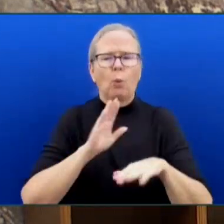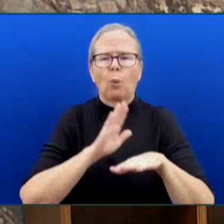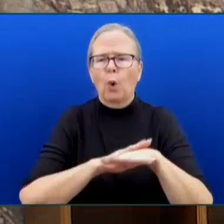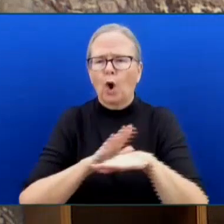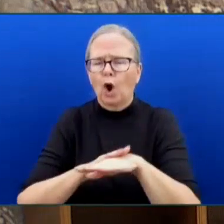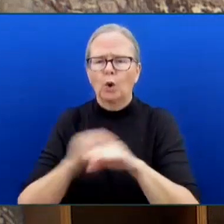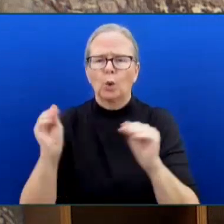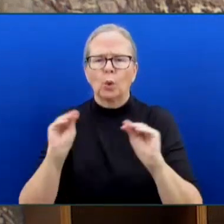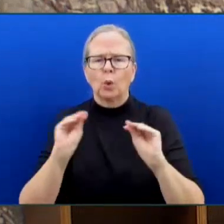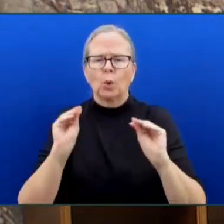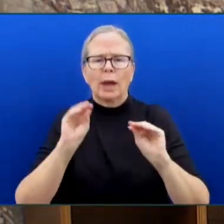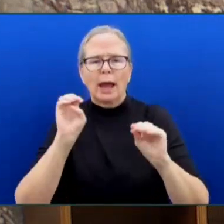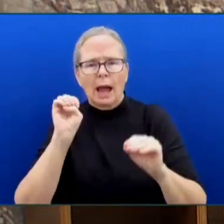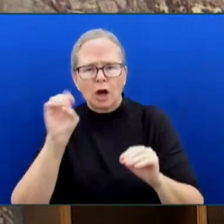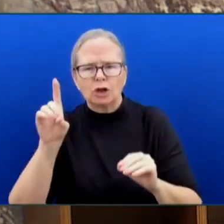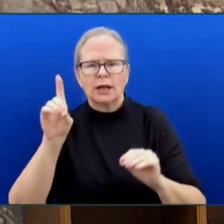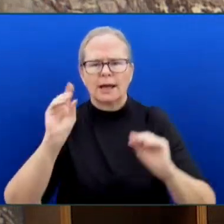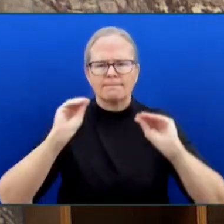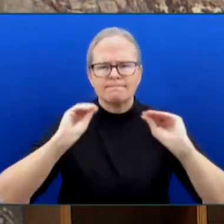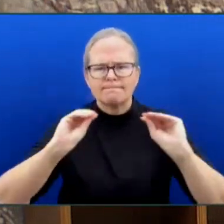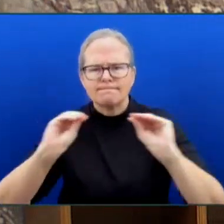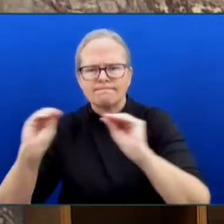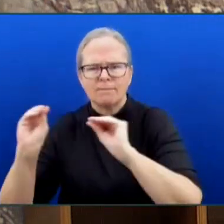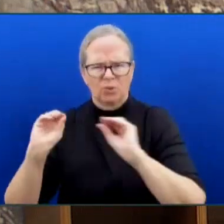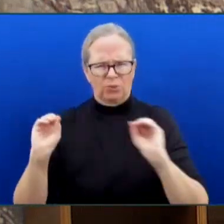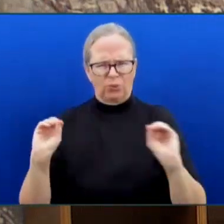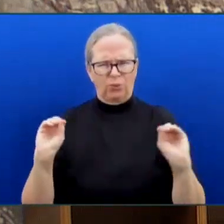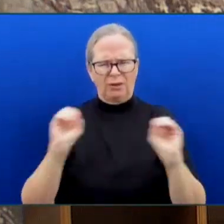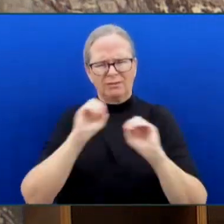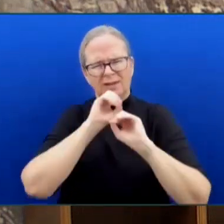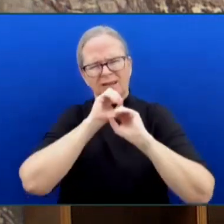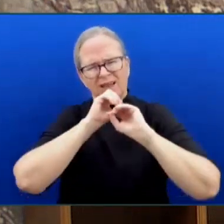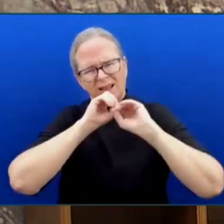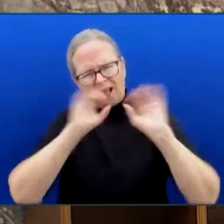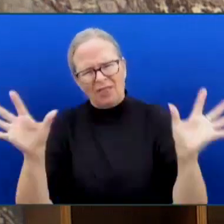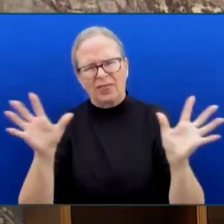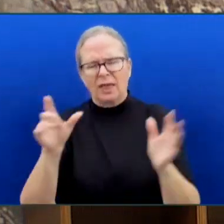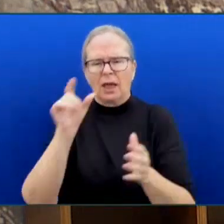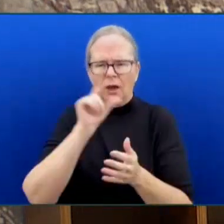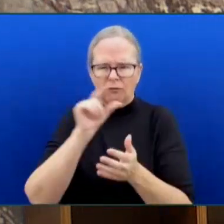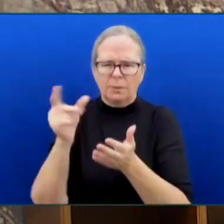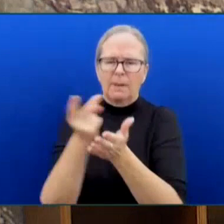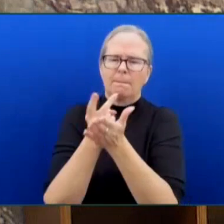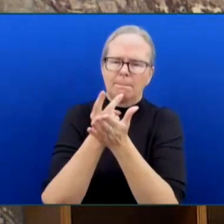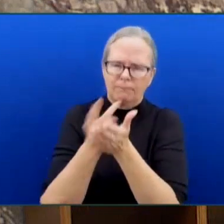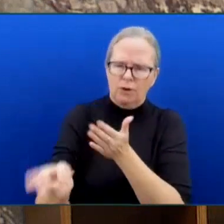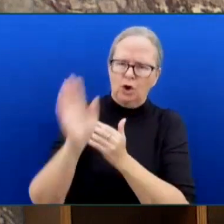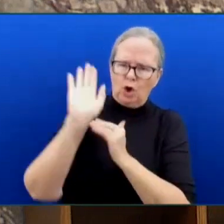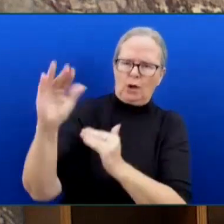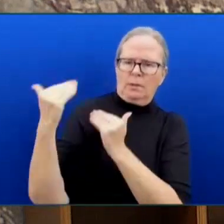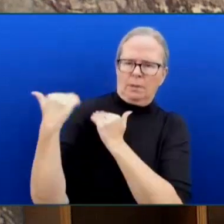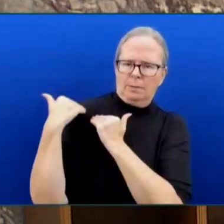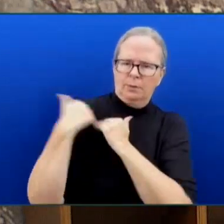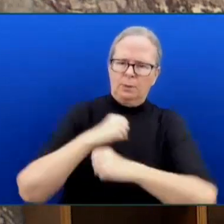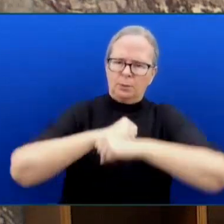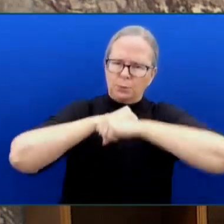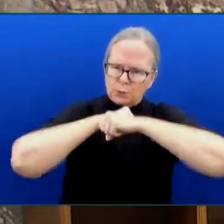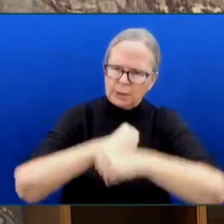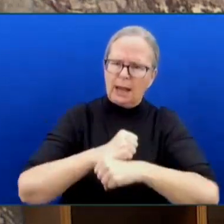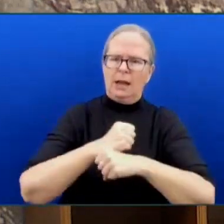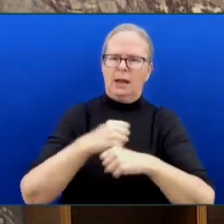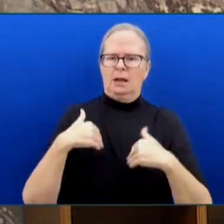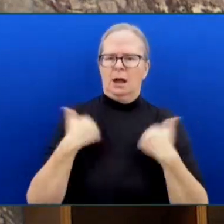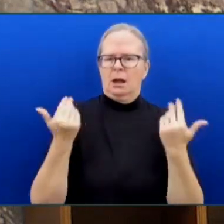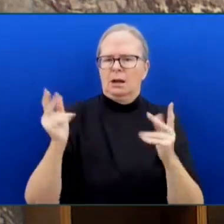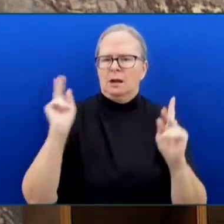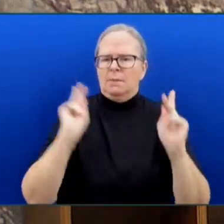to protect the public, especially children and youth like Camilla. How many more tragedies does it